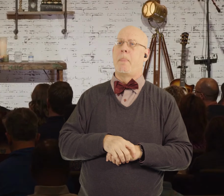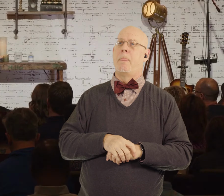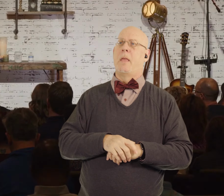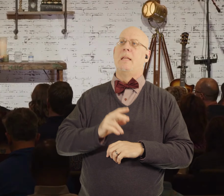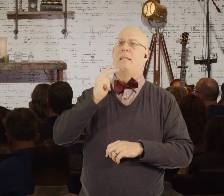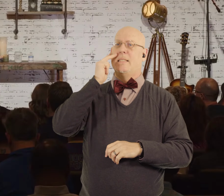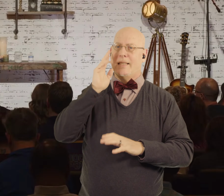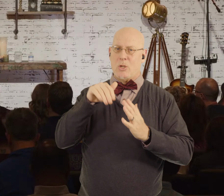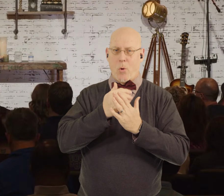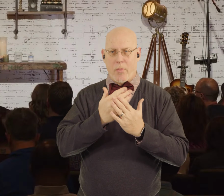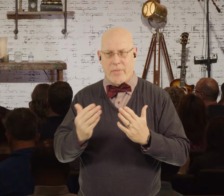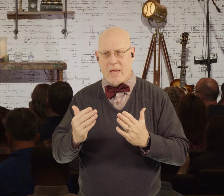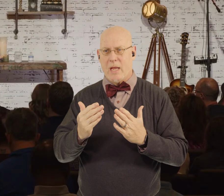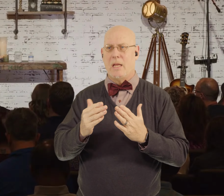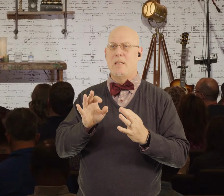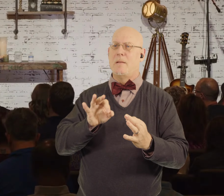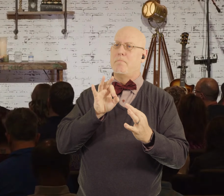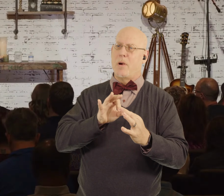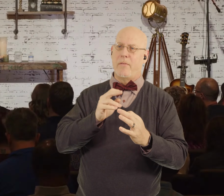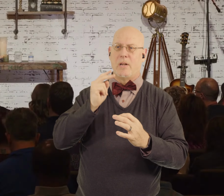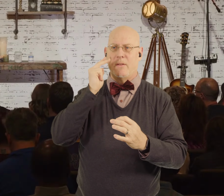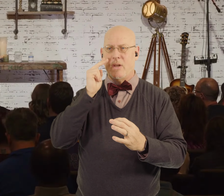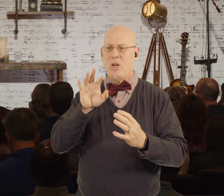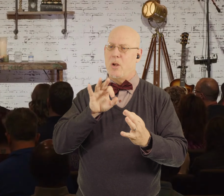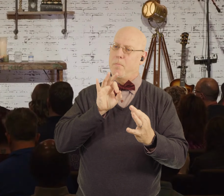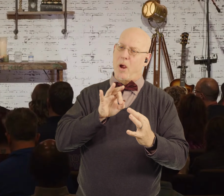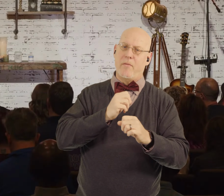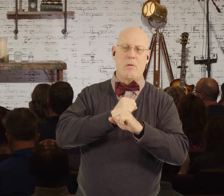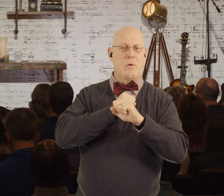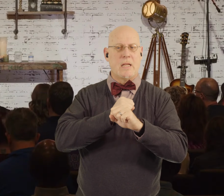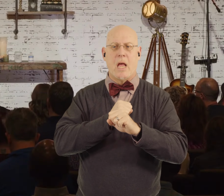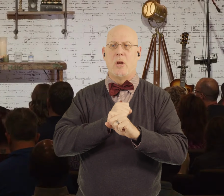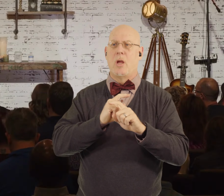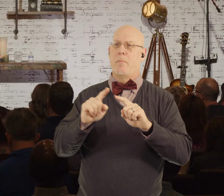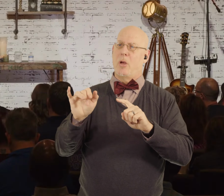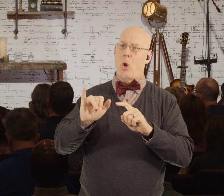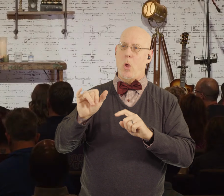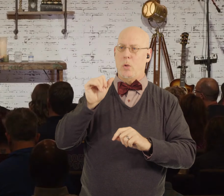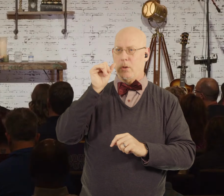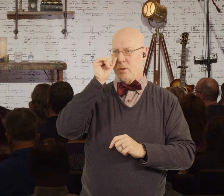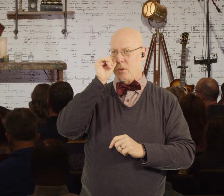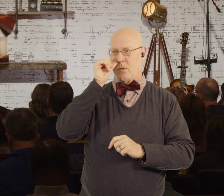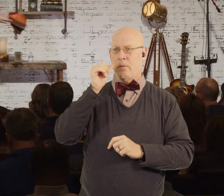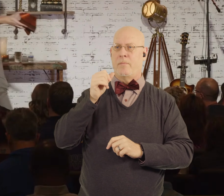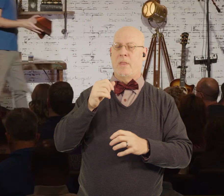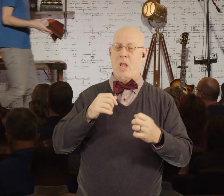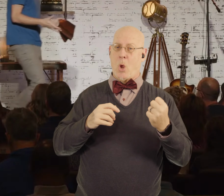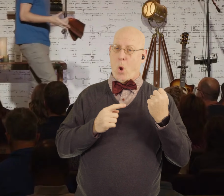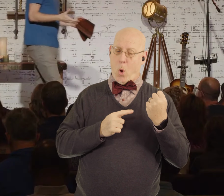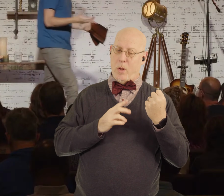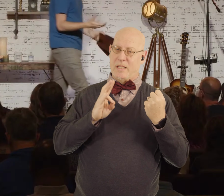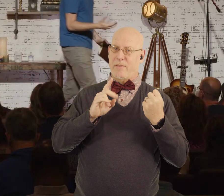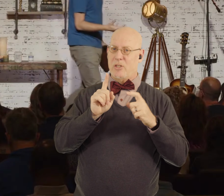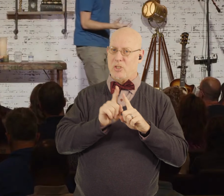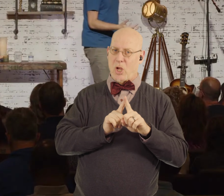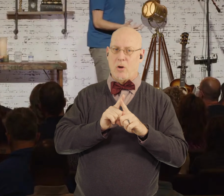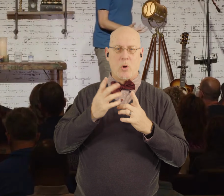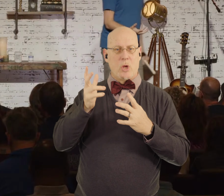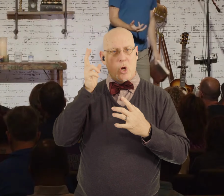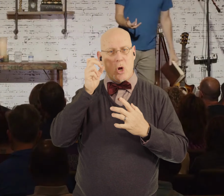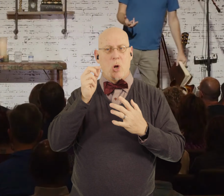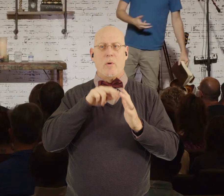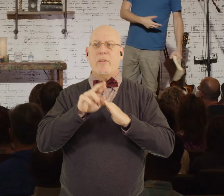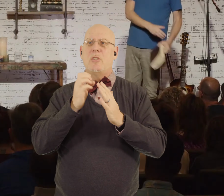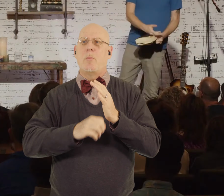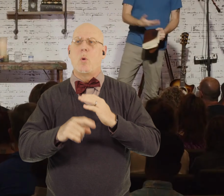time, across time. He sees all things, so he's perfect in vision, perfect as protector, and yet he's also holding in his